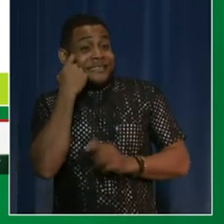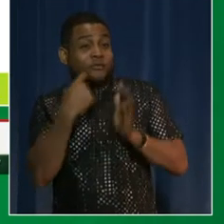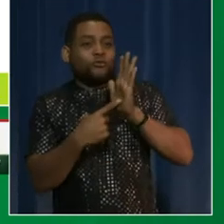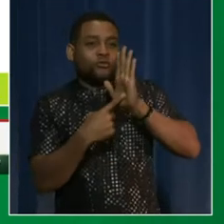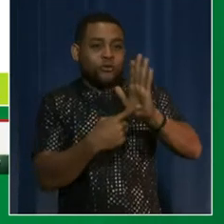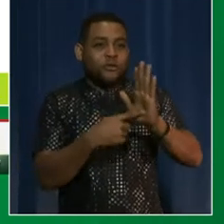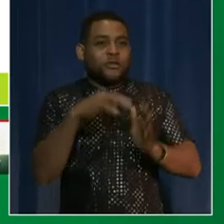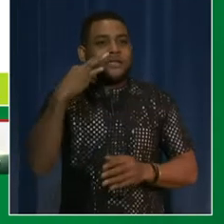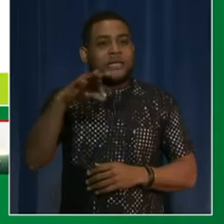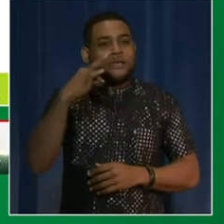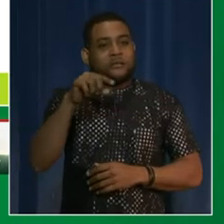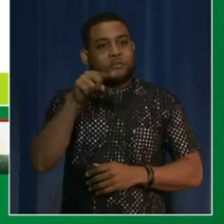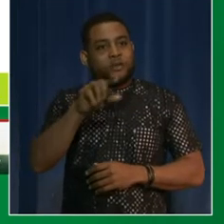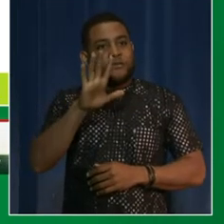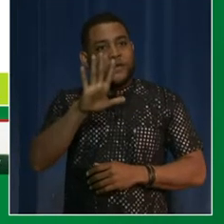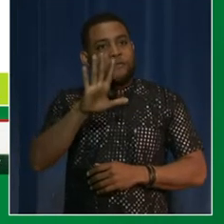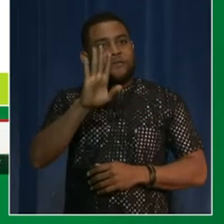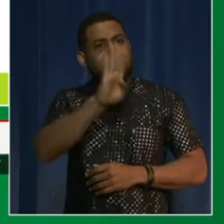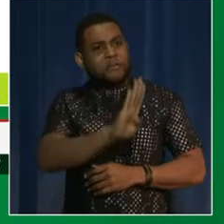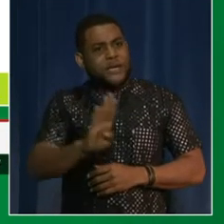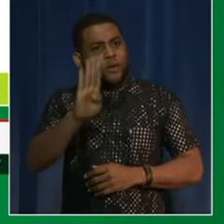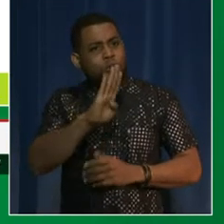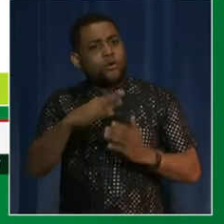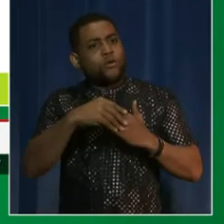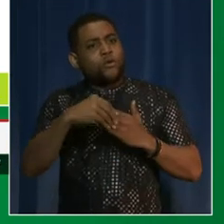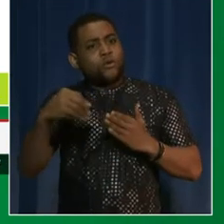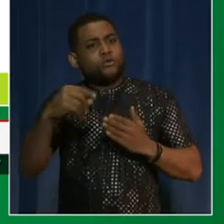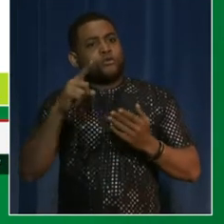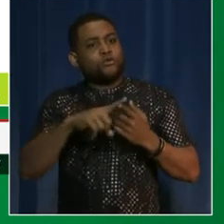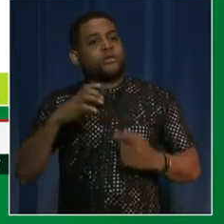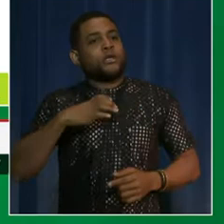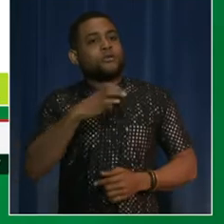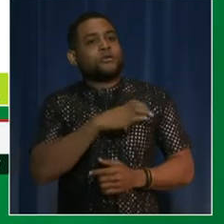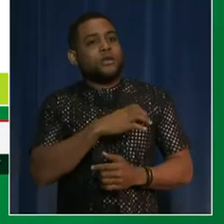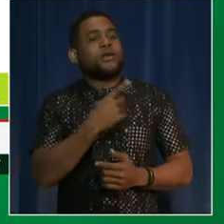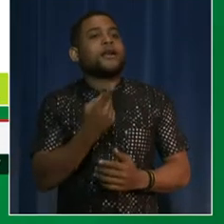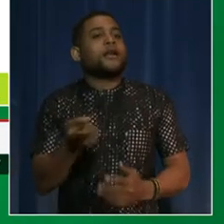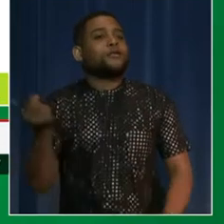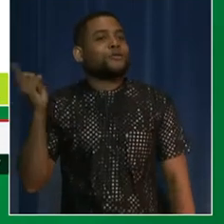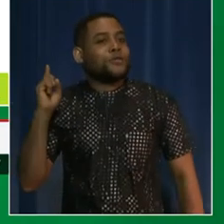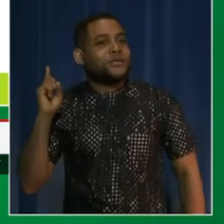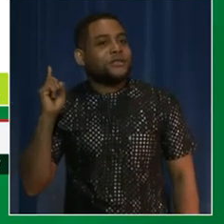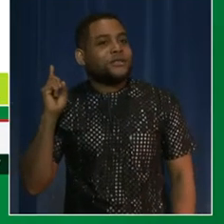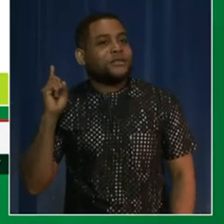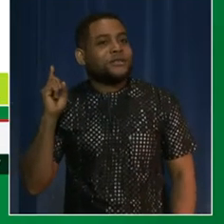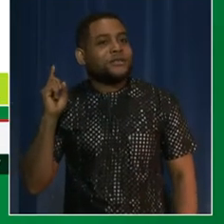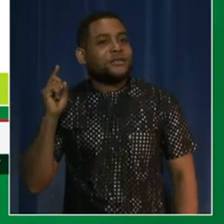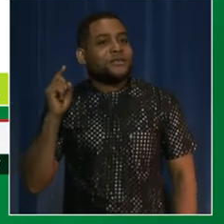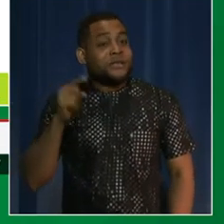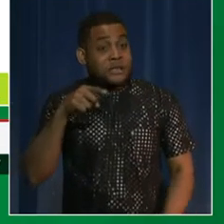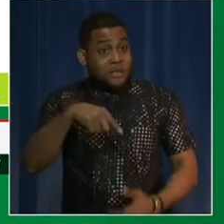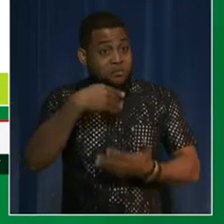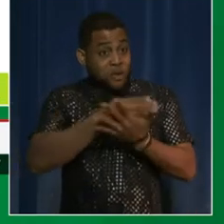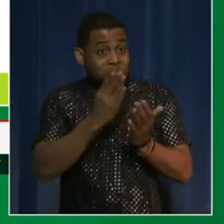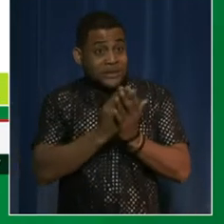$19.5 billion budget to the council just last week. It's the most equitable budget in the history of the city.